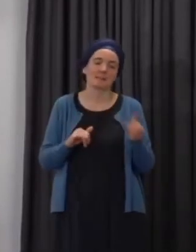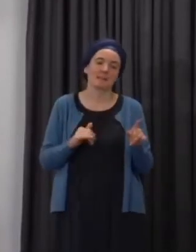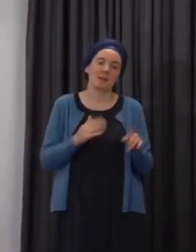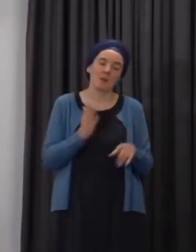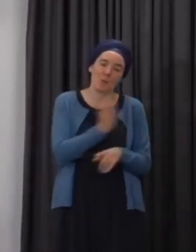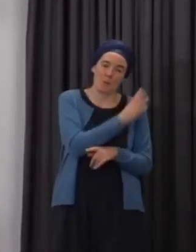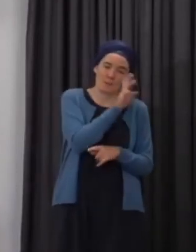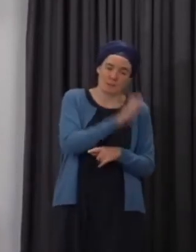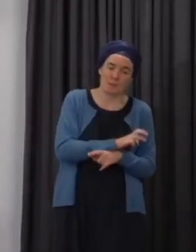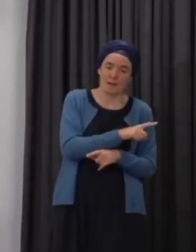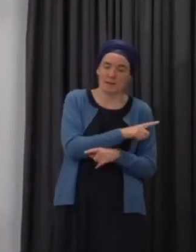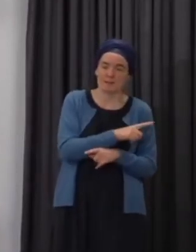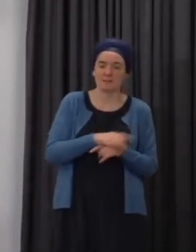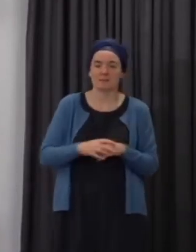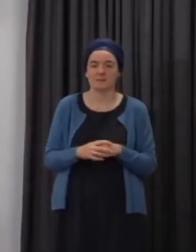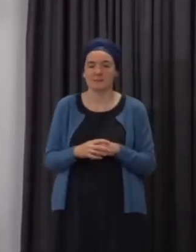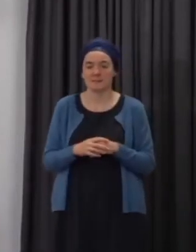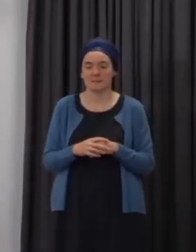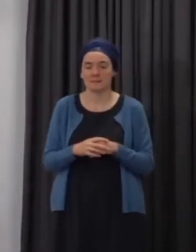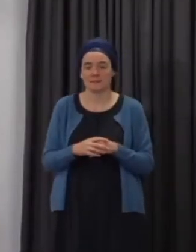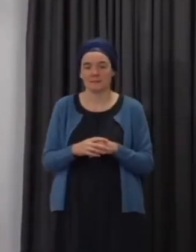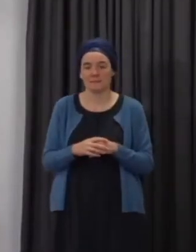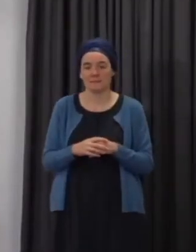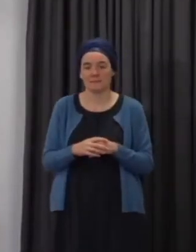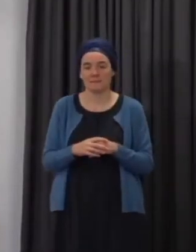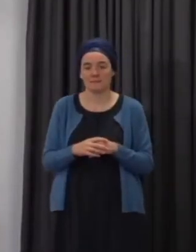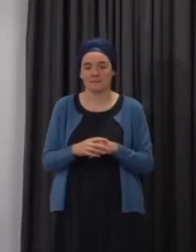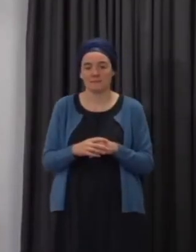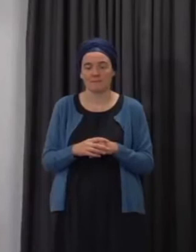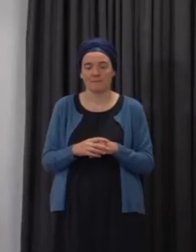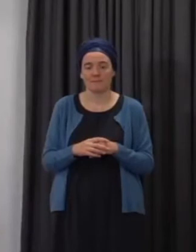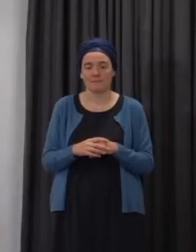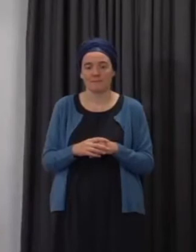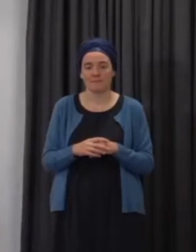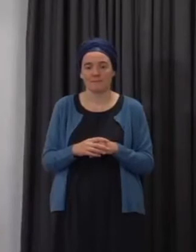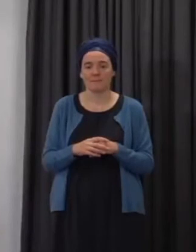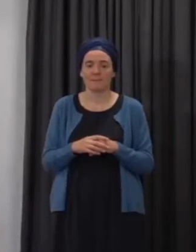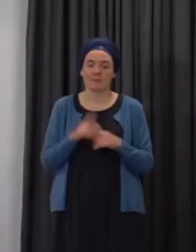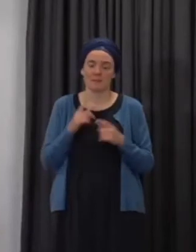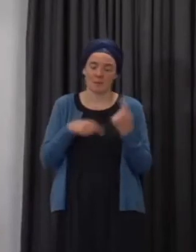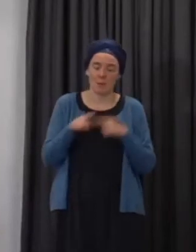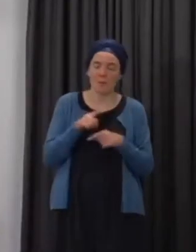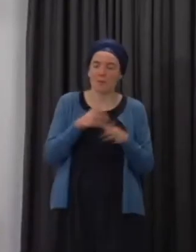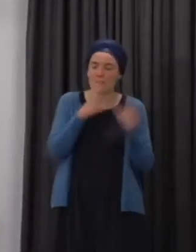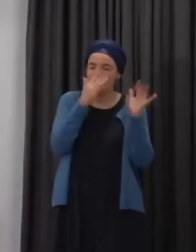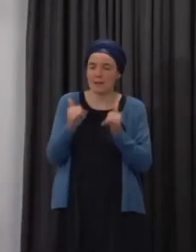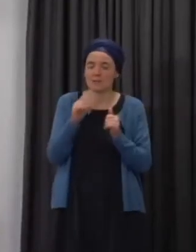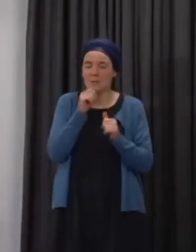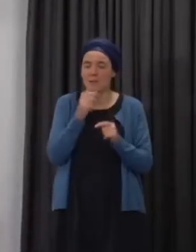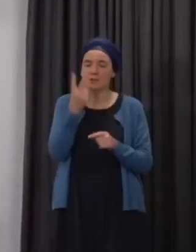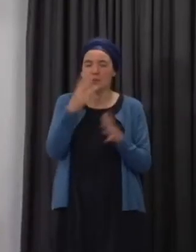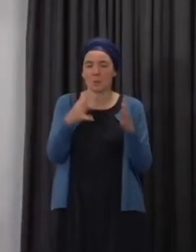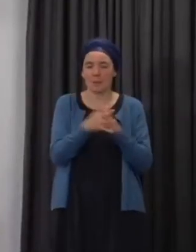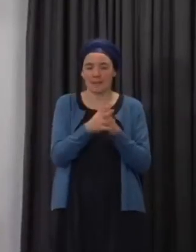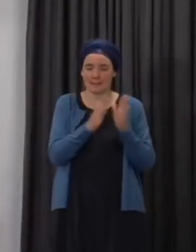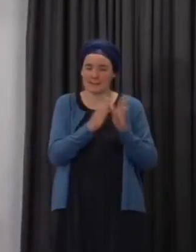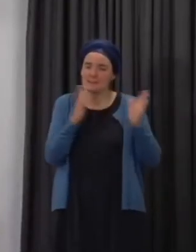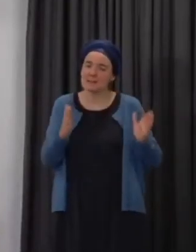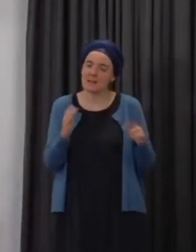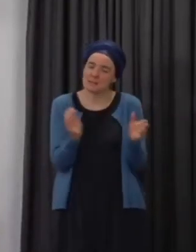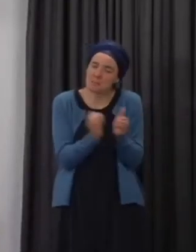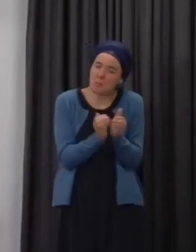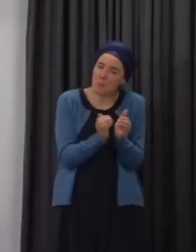will be delivered with a local authority and their staff. The trials will run for 2 weeks and are small